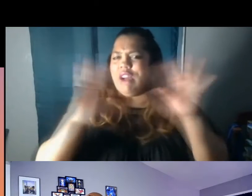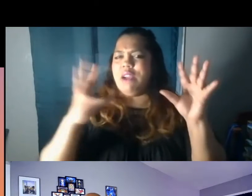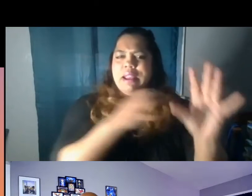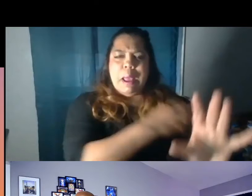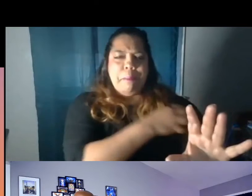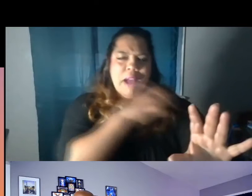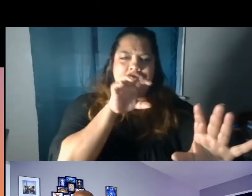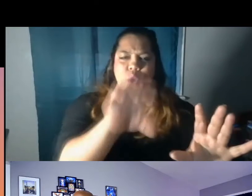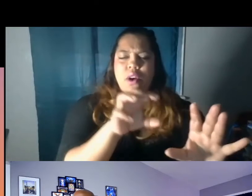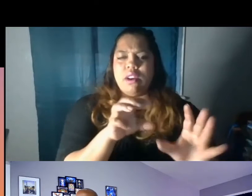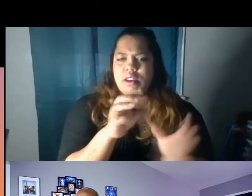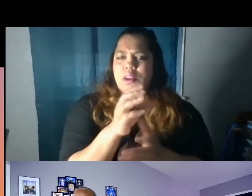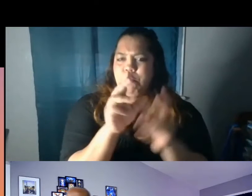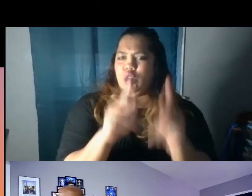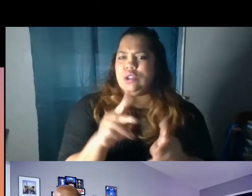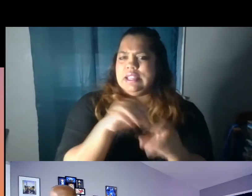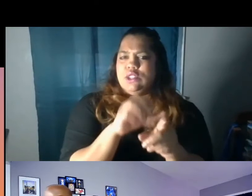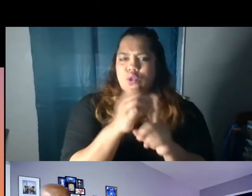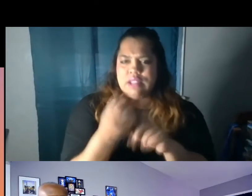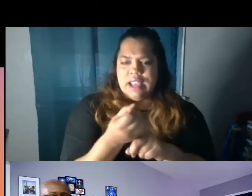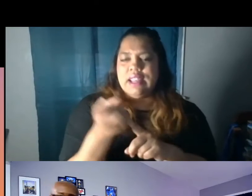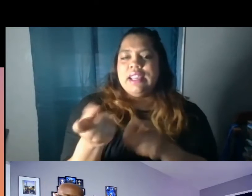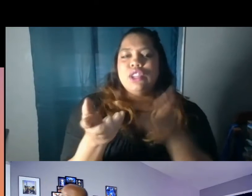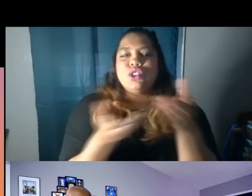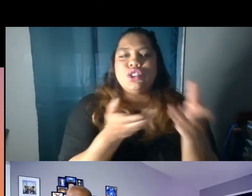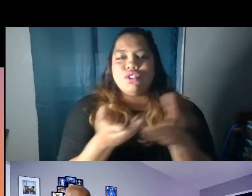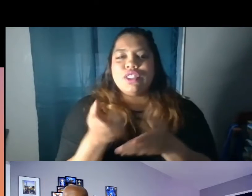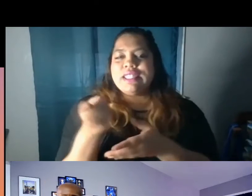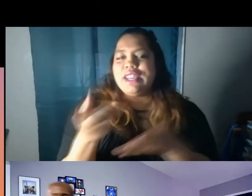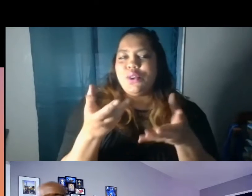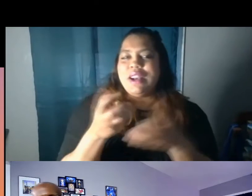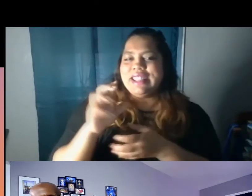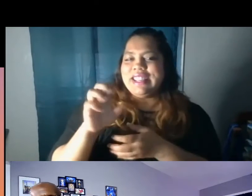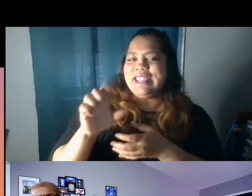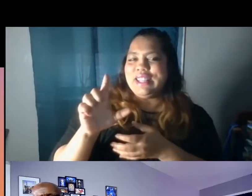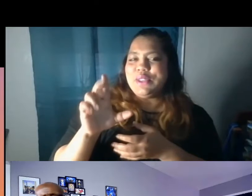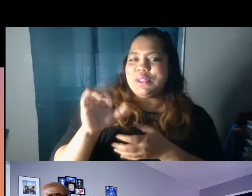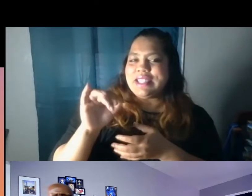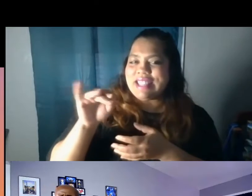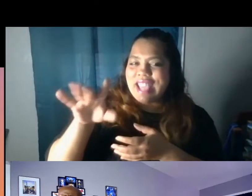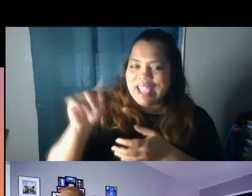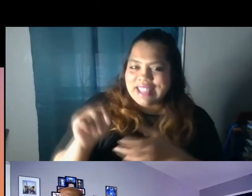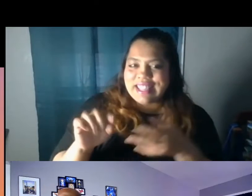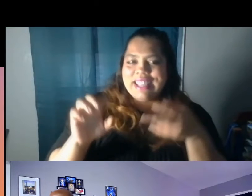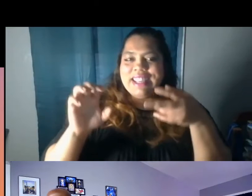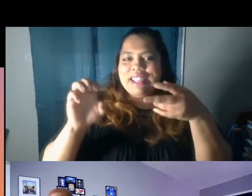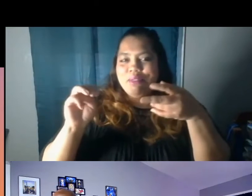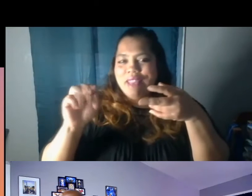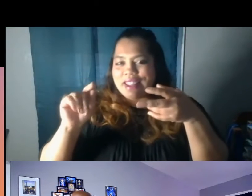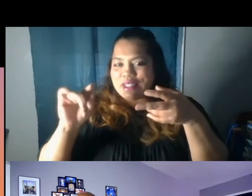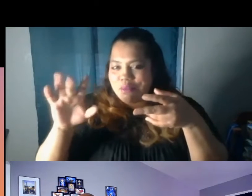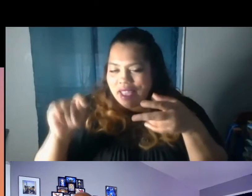to educate, elucidate, emancipate, awaken and empower